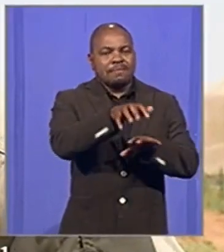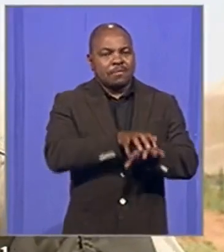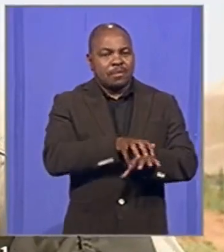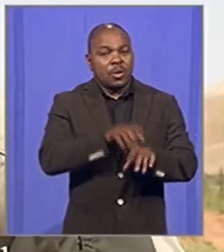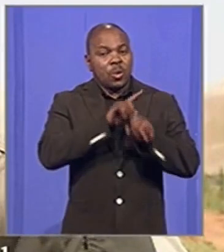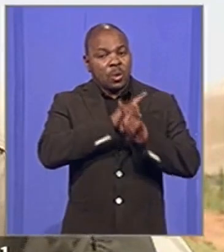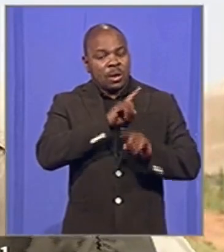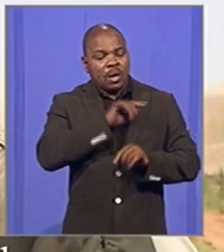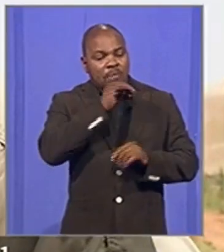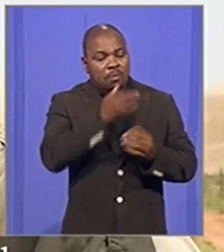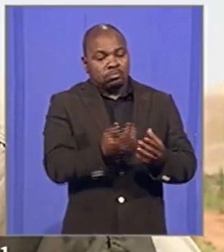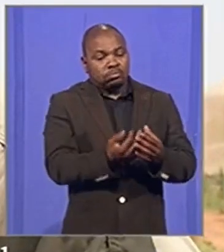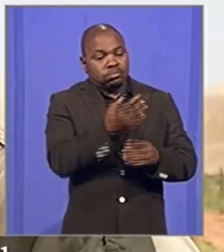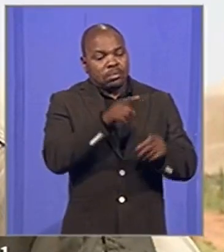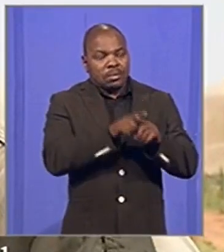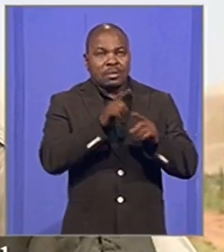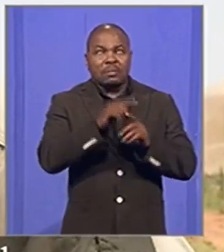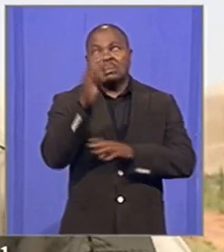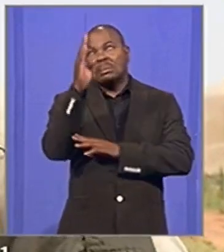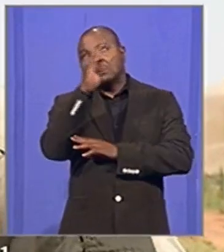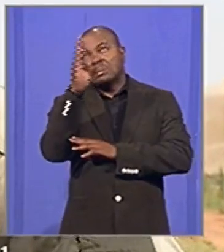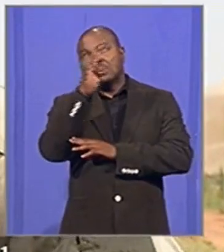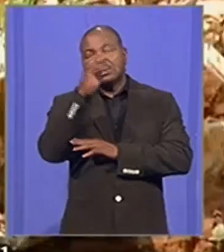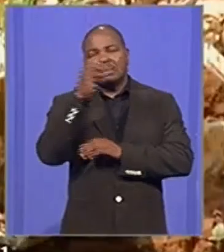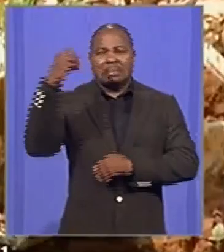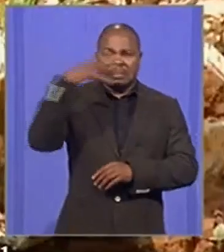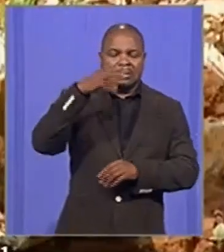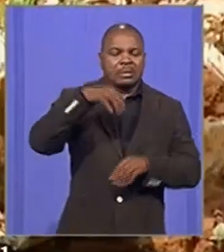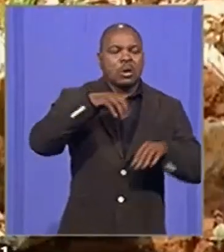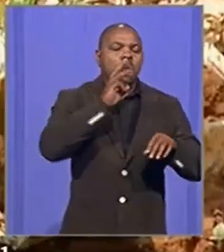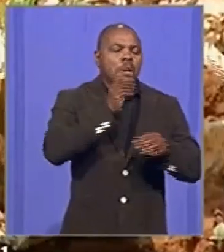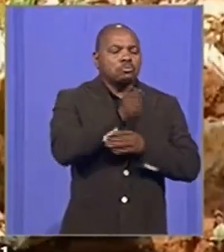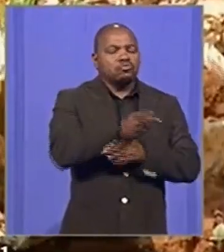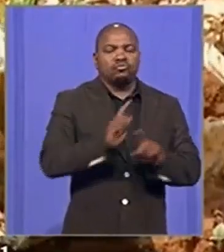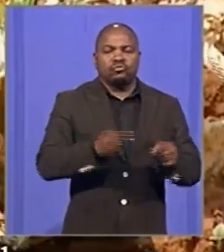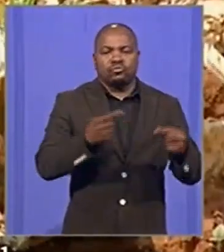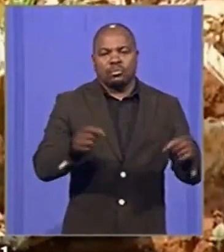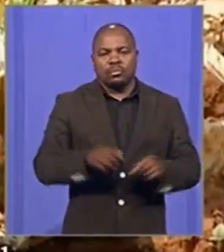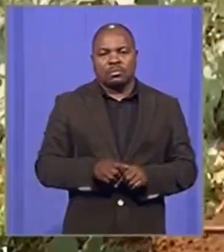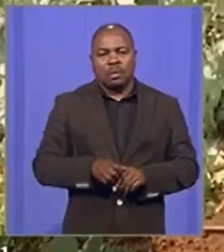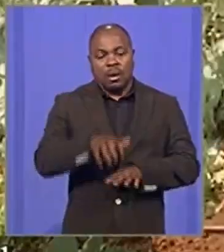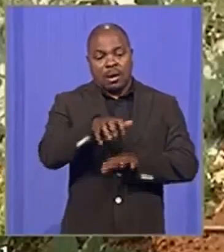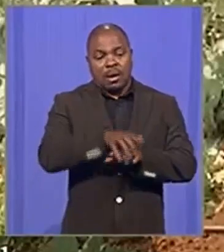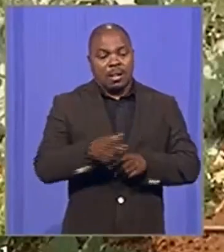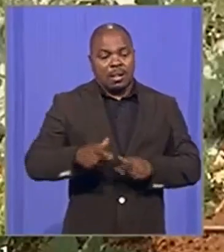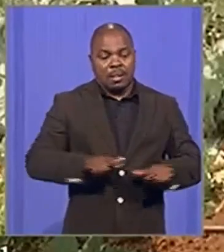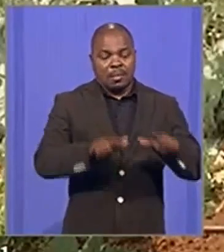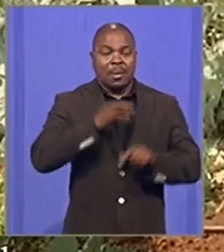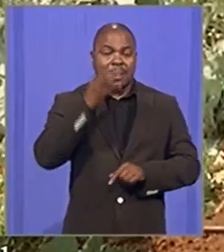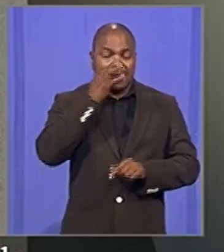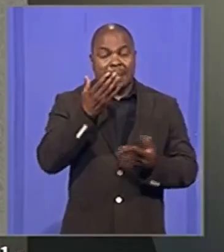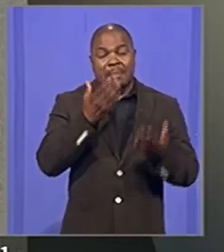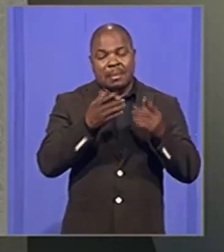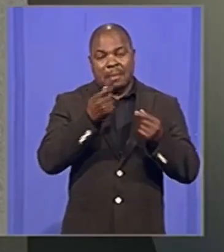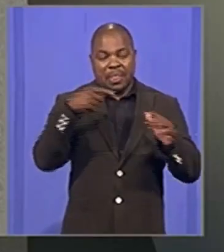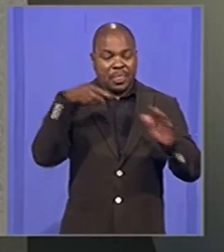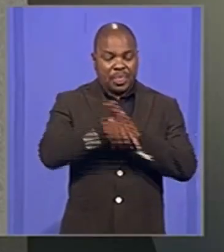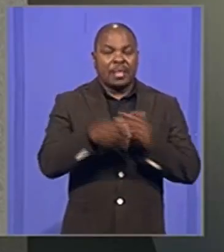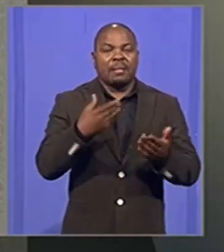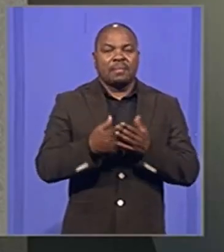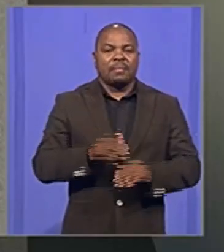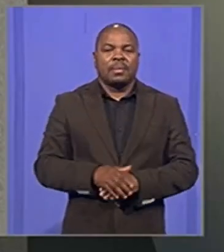ka molao wa dimela ge e le mosegare go fisha a re kgone go irrigate. Mokgatlho wa Agri Limpopo wa re go ka nna gape le ditatlhegelo tsa madi.